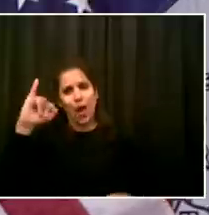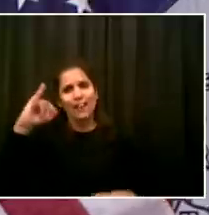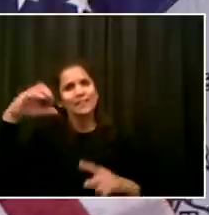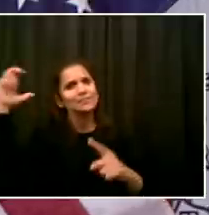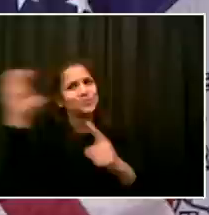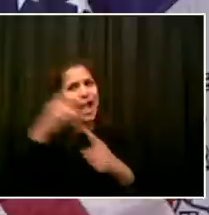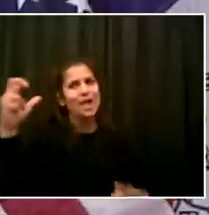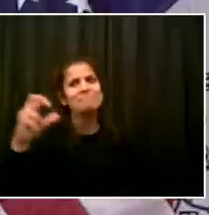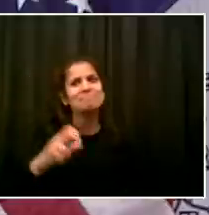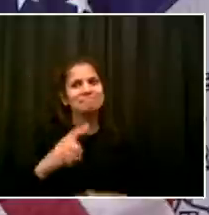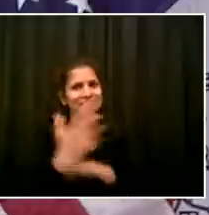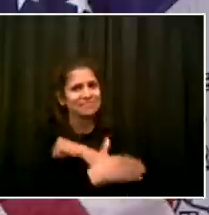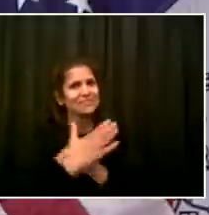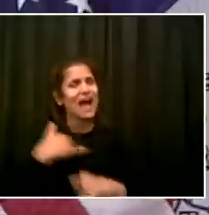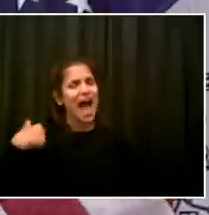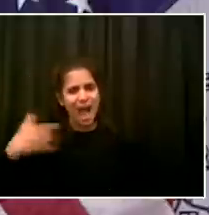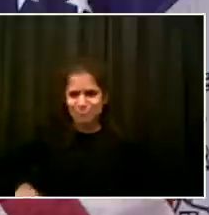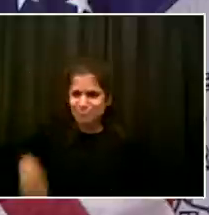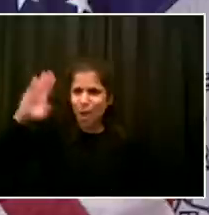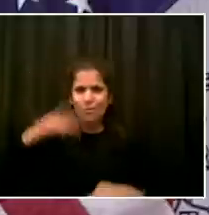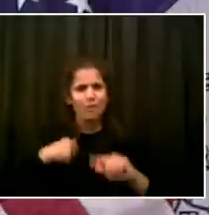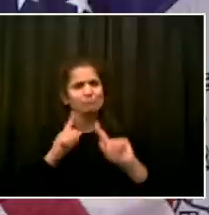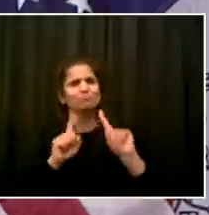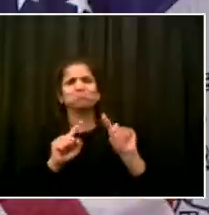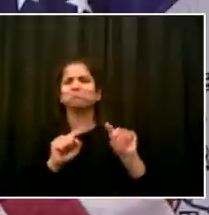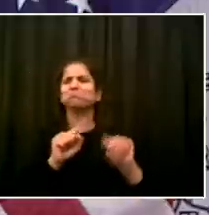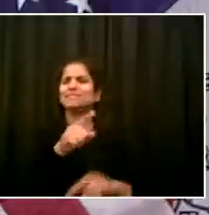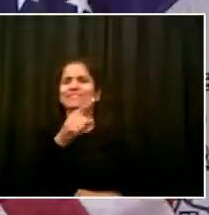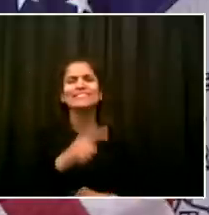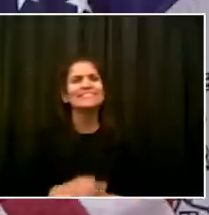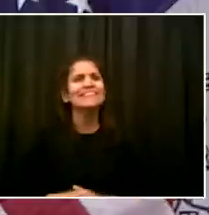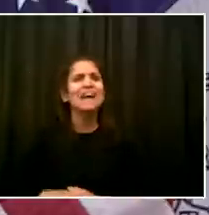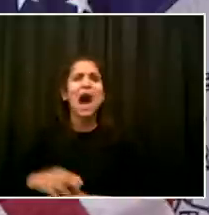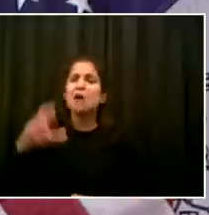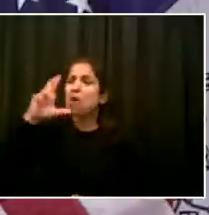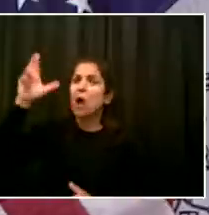know, Rockaway is great, but there's nothing like the Coney Island Boardwalk.